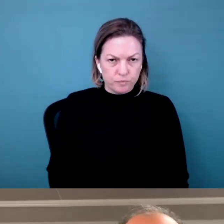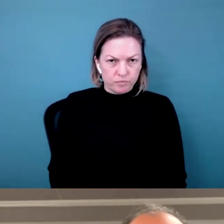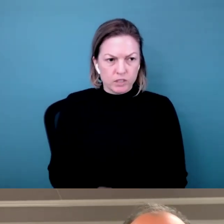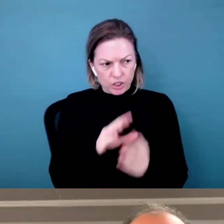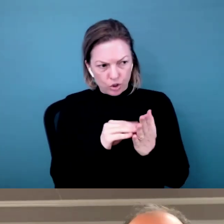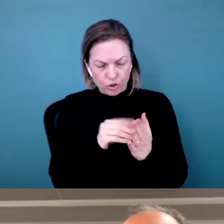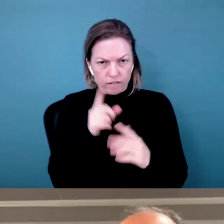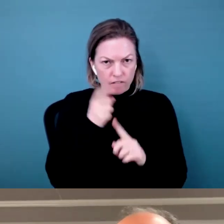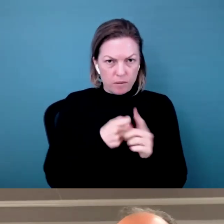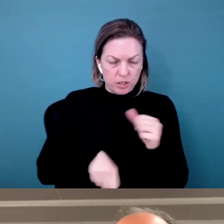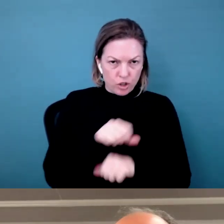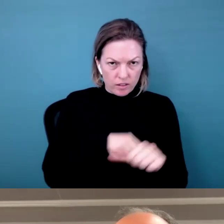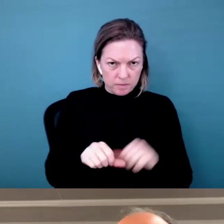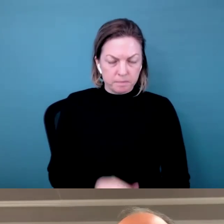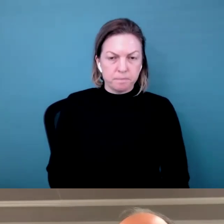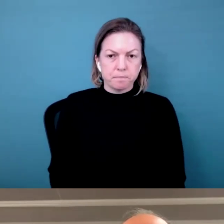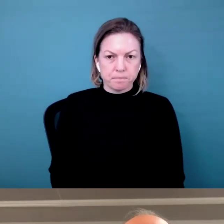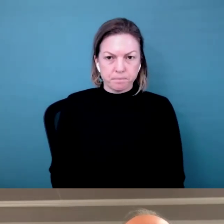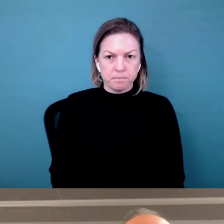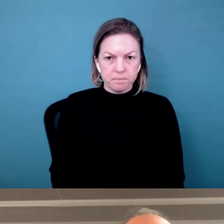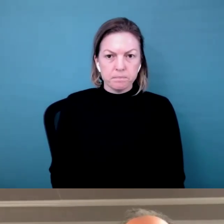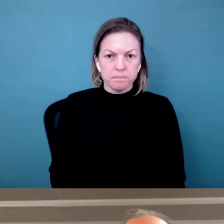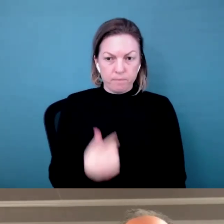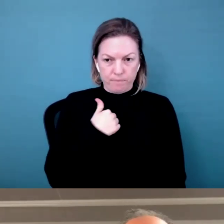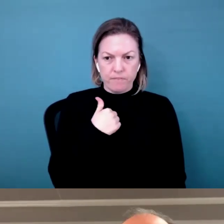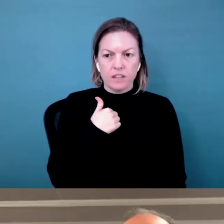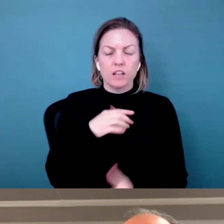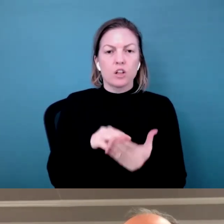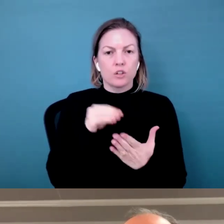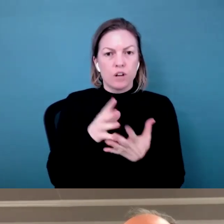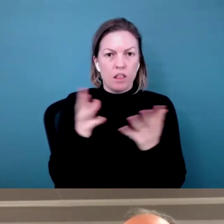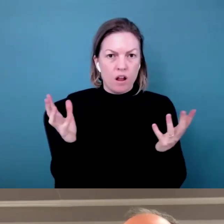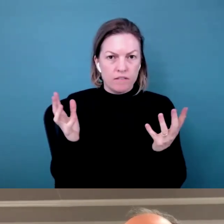them. I myself have learned a tremendous amount of